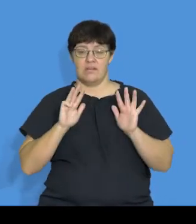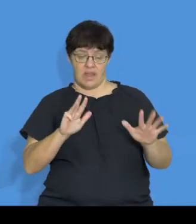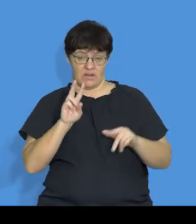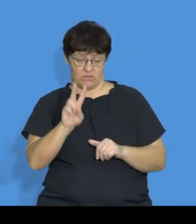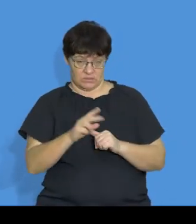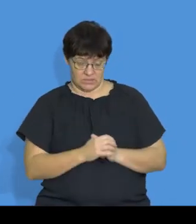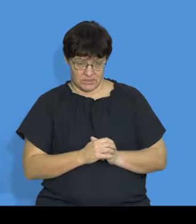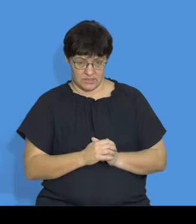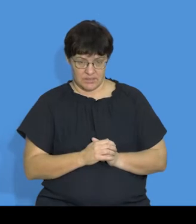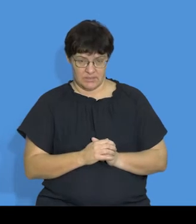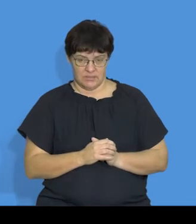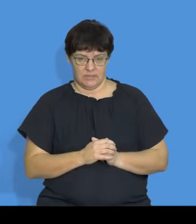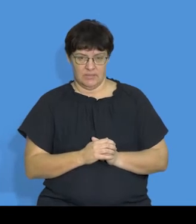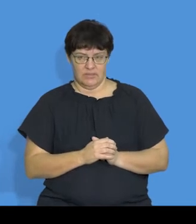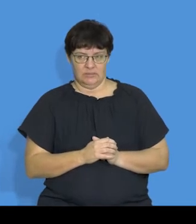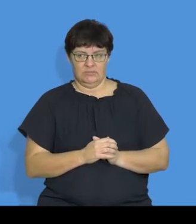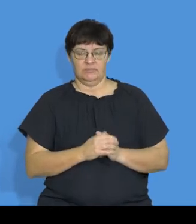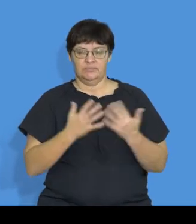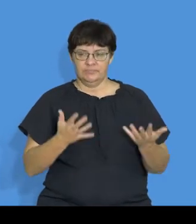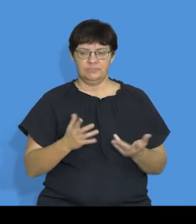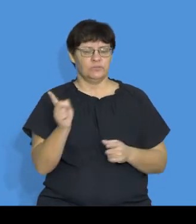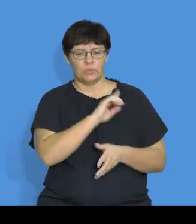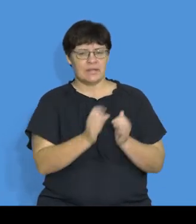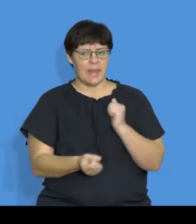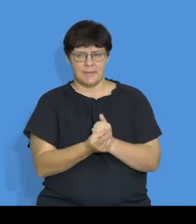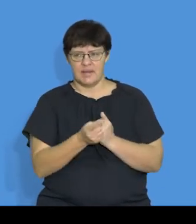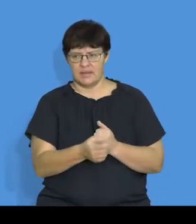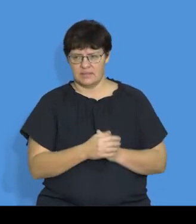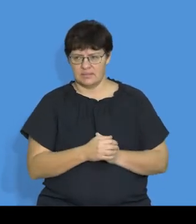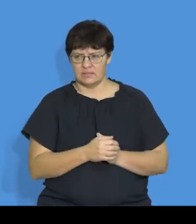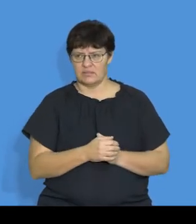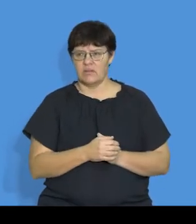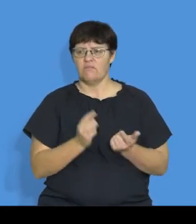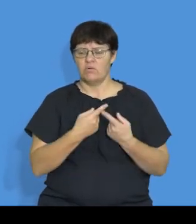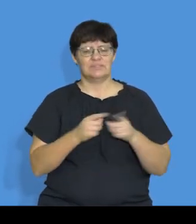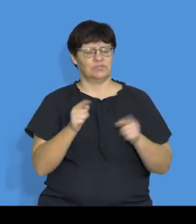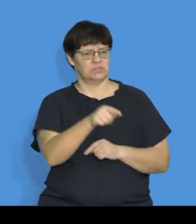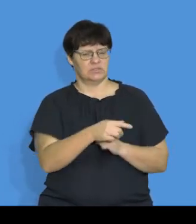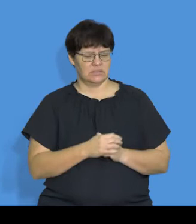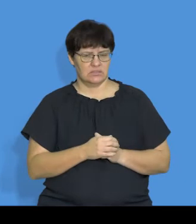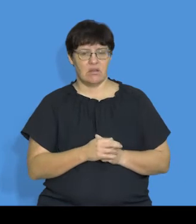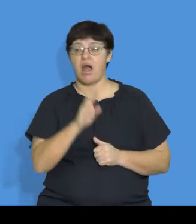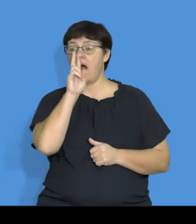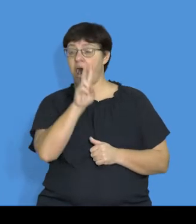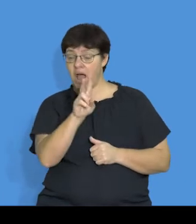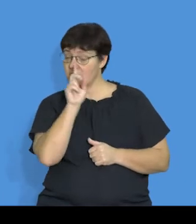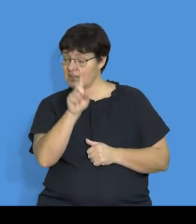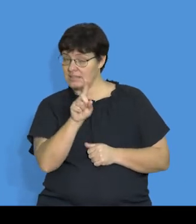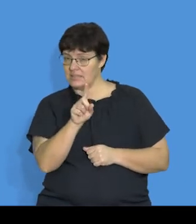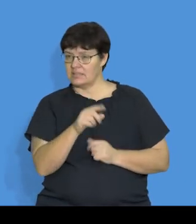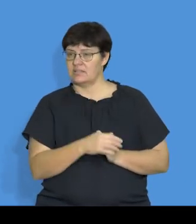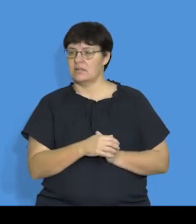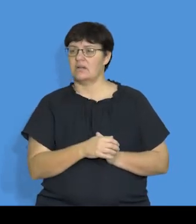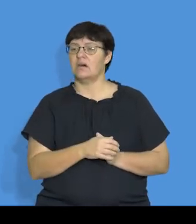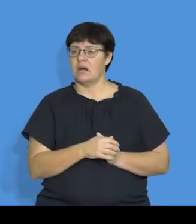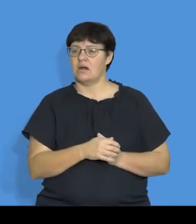volts, right? Okay? And then what exactly is happening in terms of potential difference? You realize that the